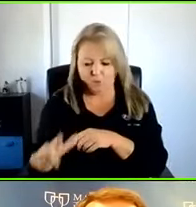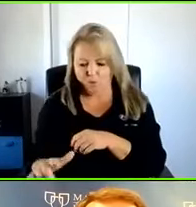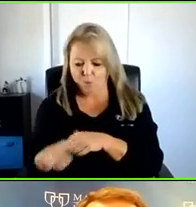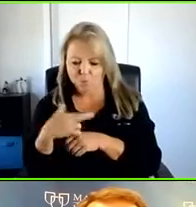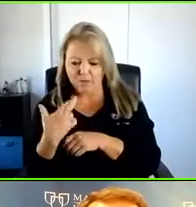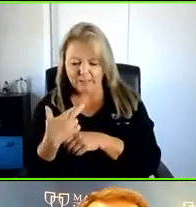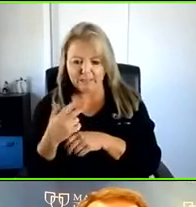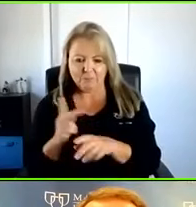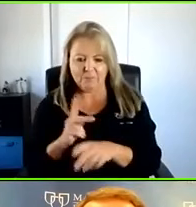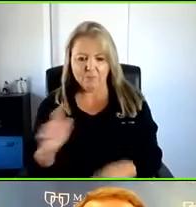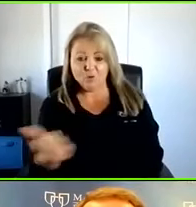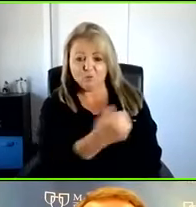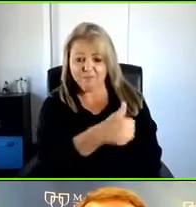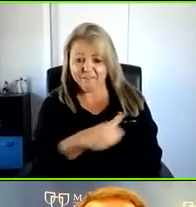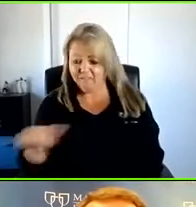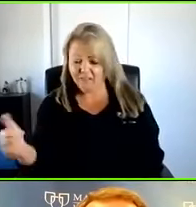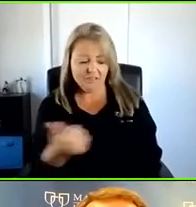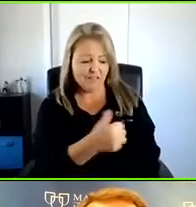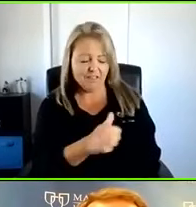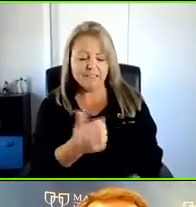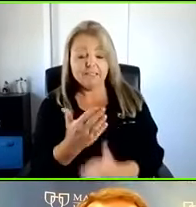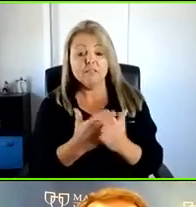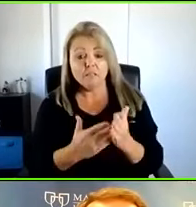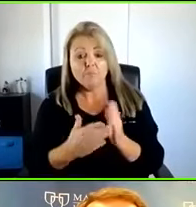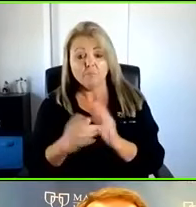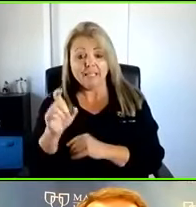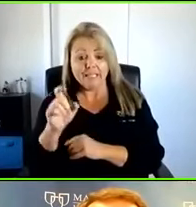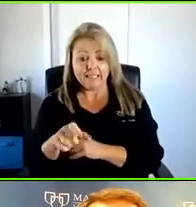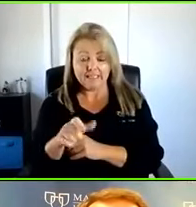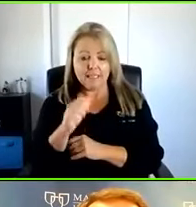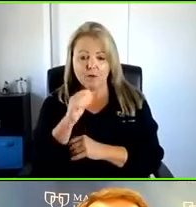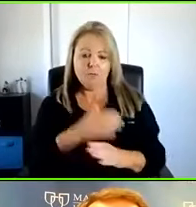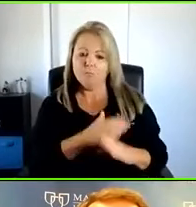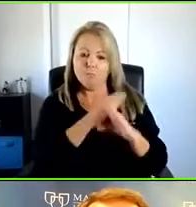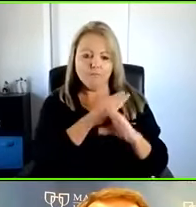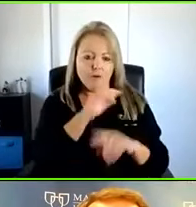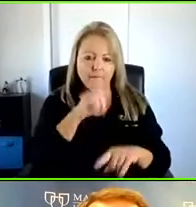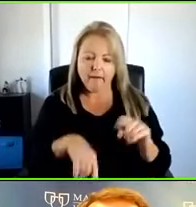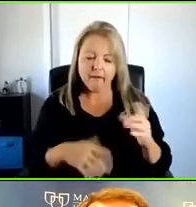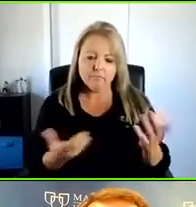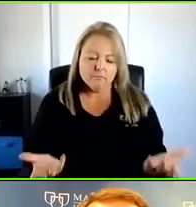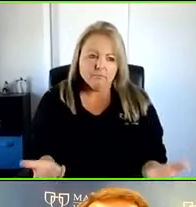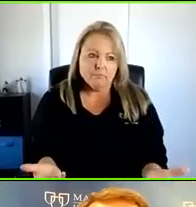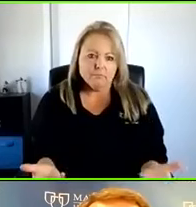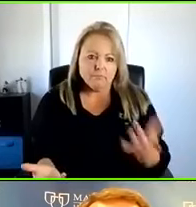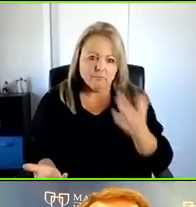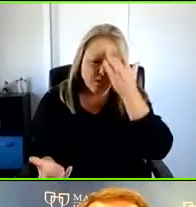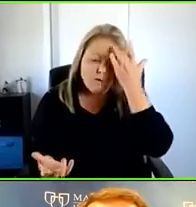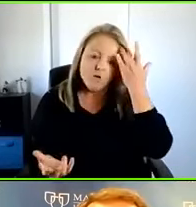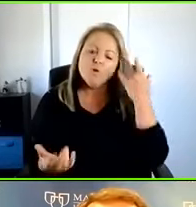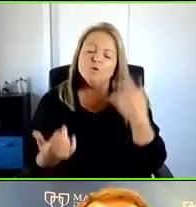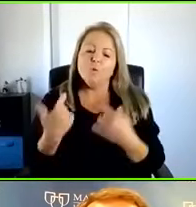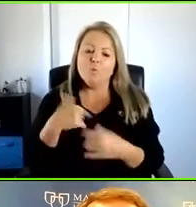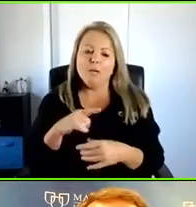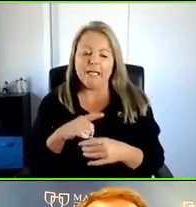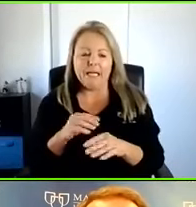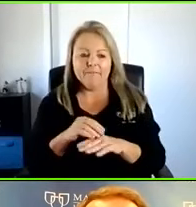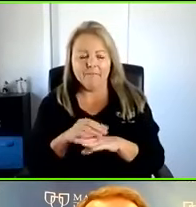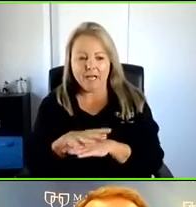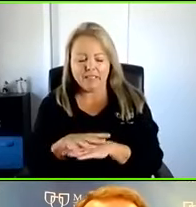people, some of it's necessary and really not preventable. So what we would advise is